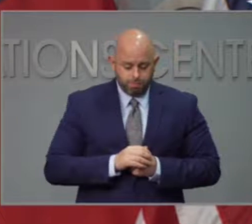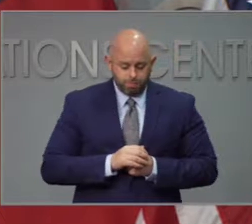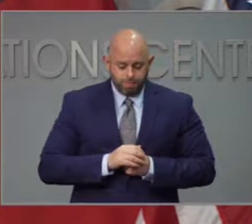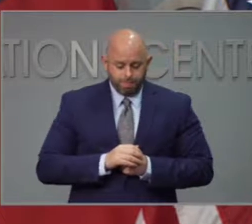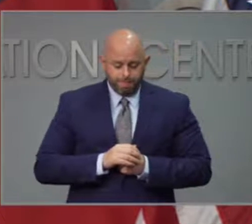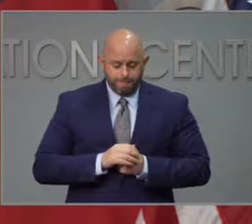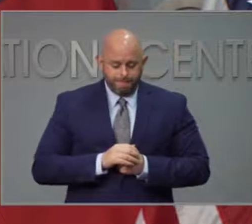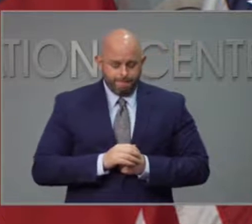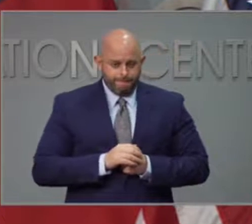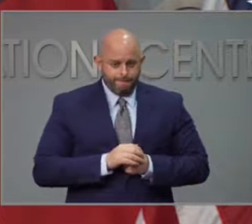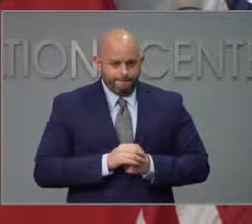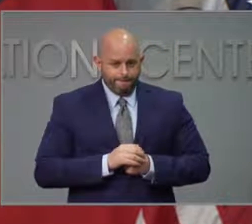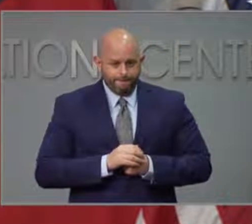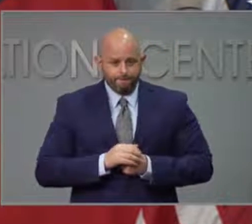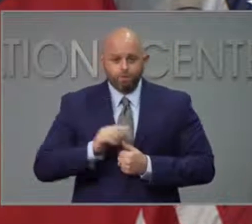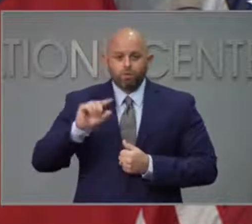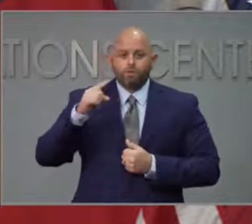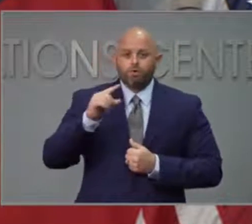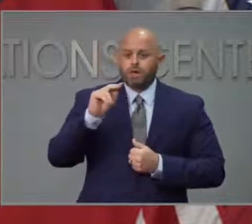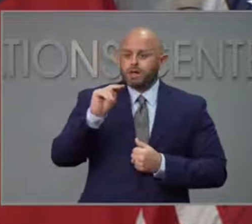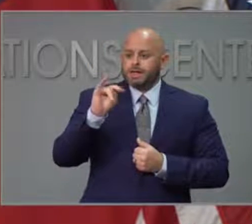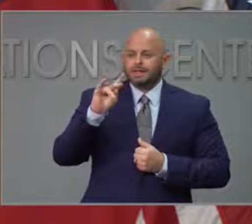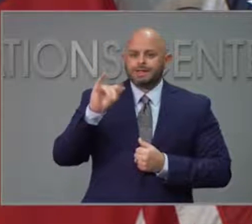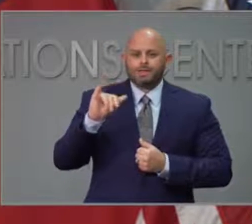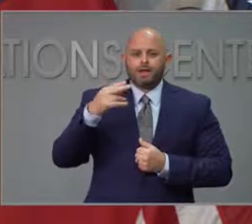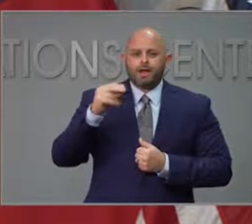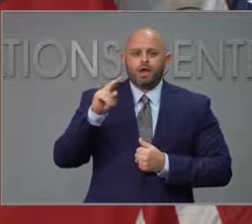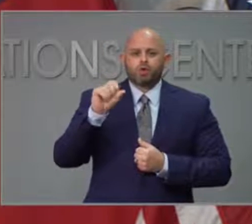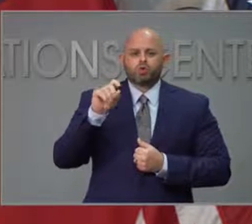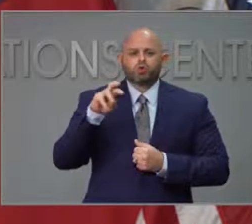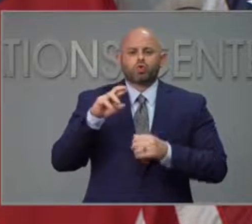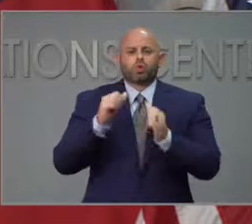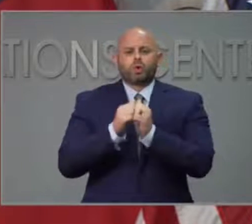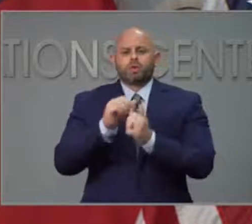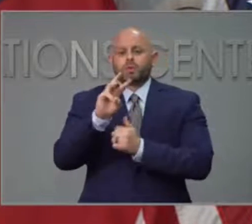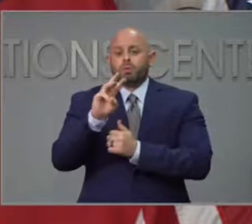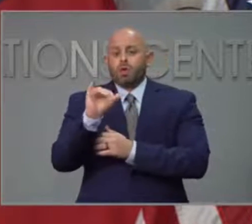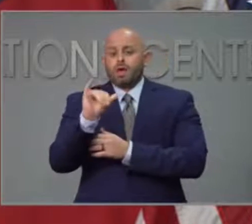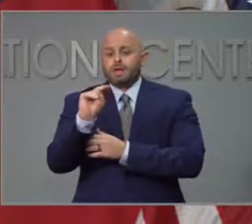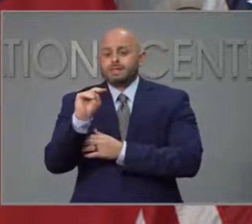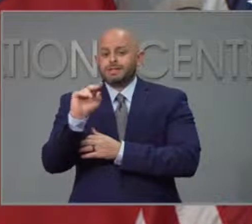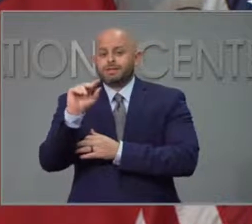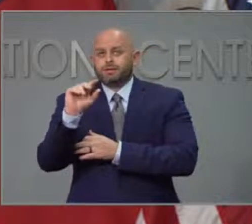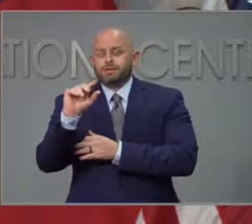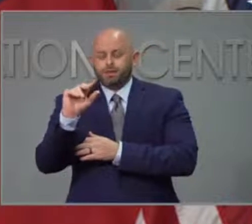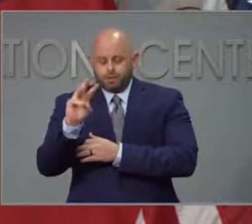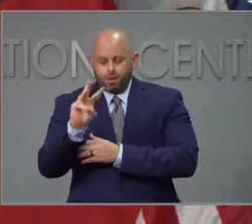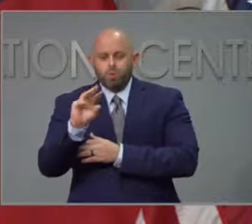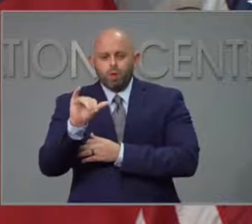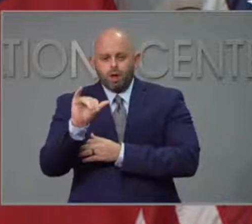Our first question today is from Nikki Hauser with WITN TV.